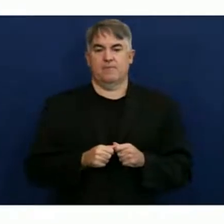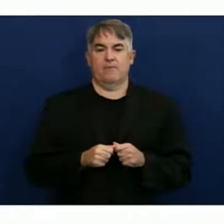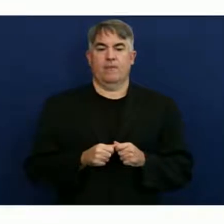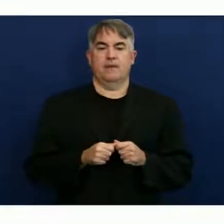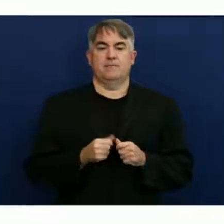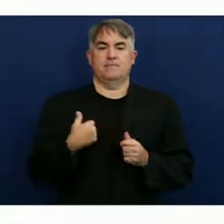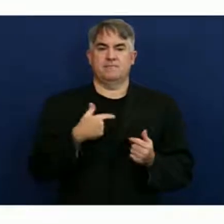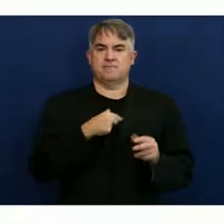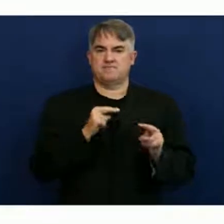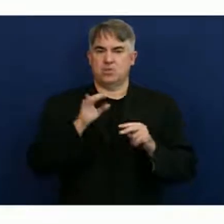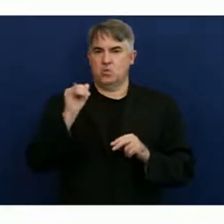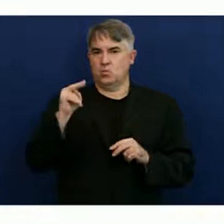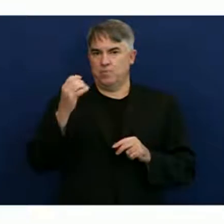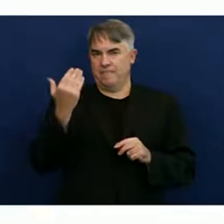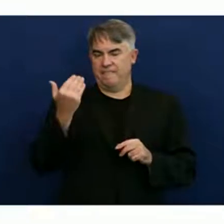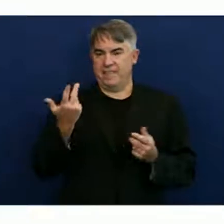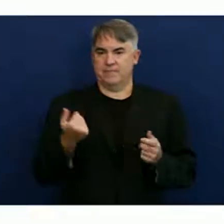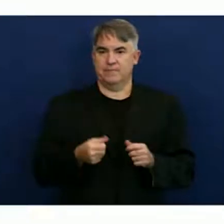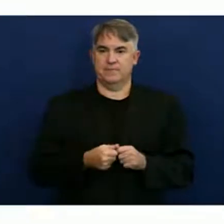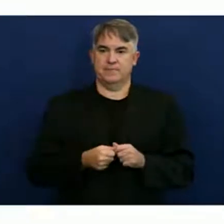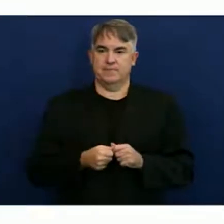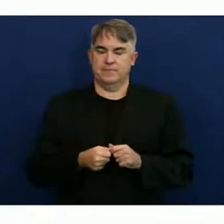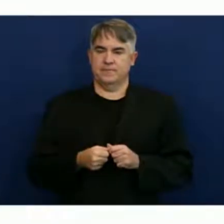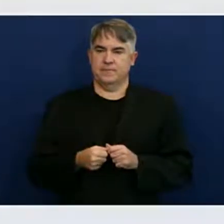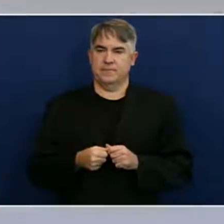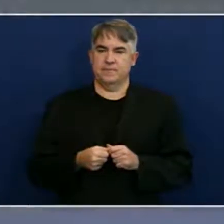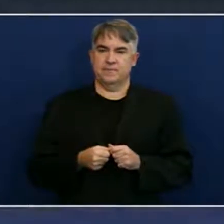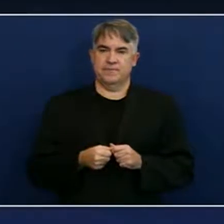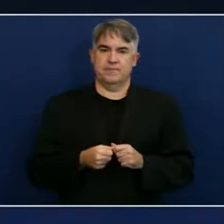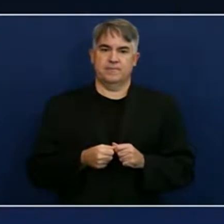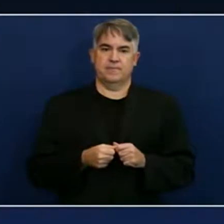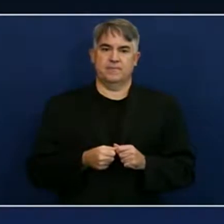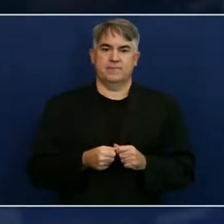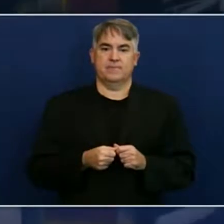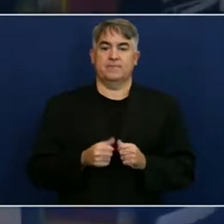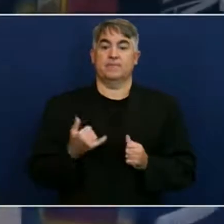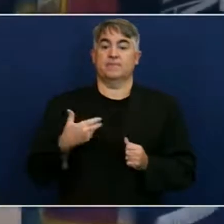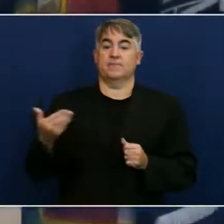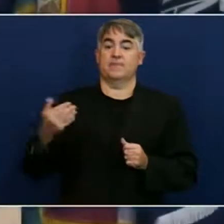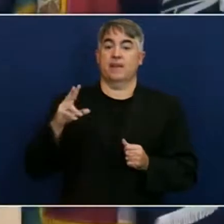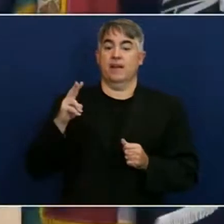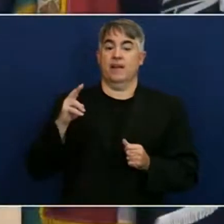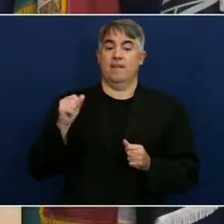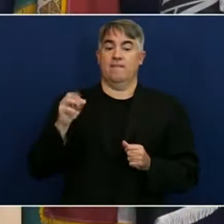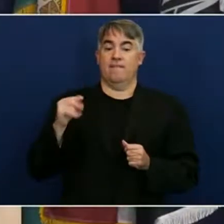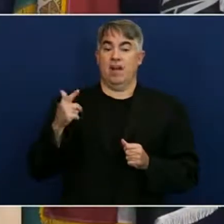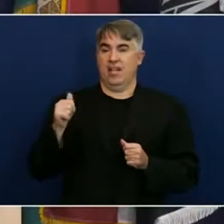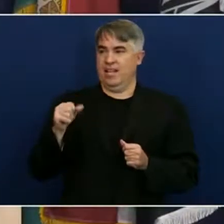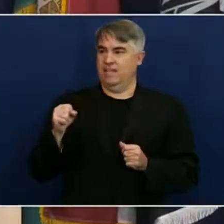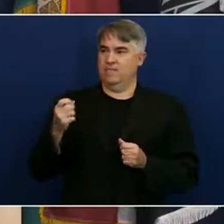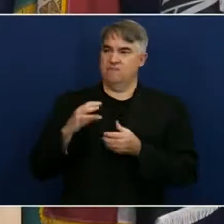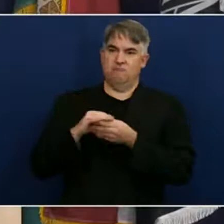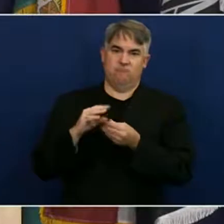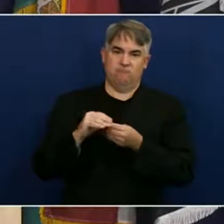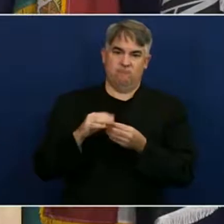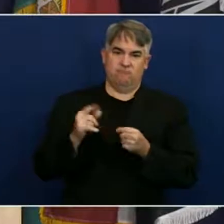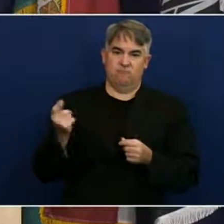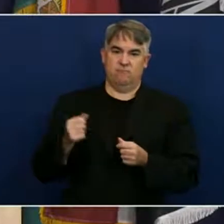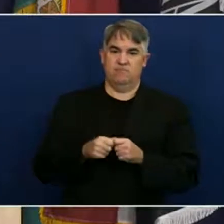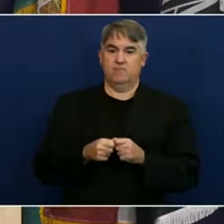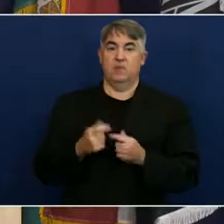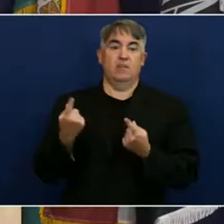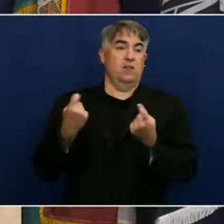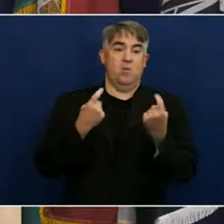But we do look ahead to that date just a few weeks away. With that, let me invite up Vice Chair Vargas, and then we will get to your questions, and both Dr. Wooten